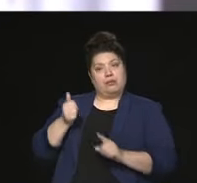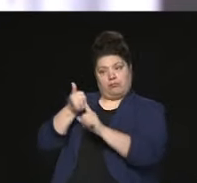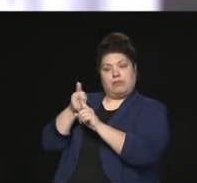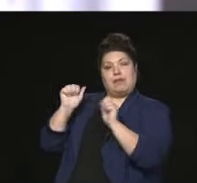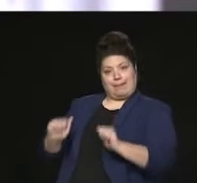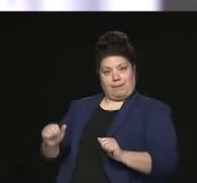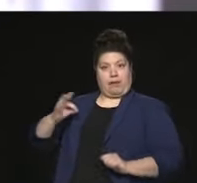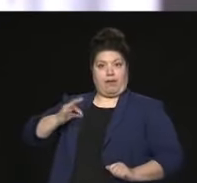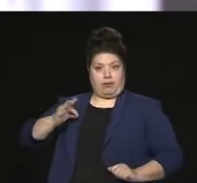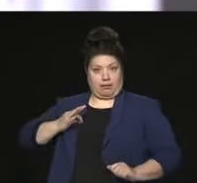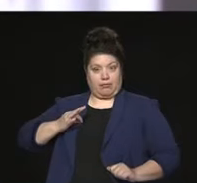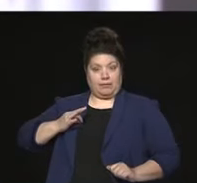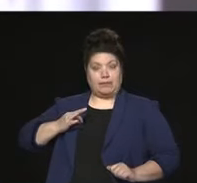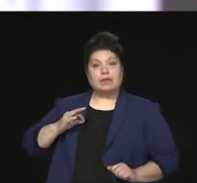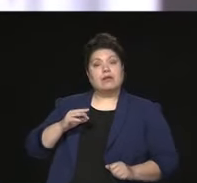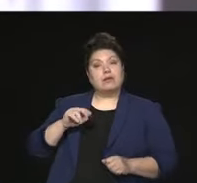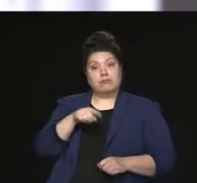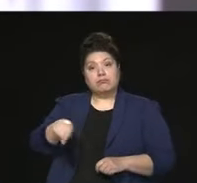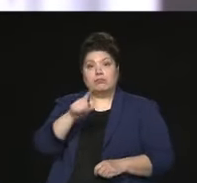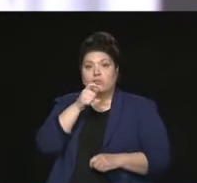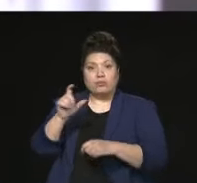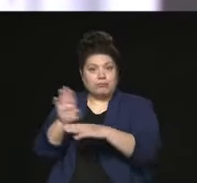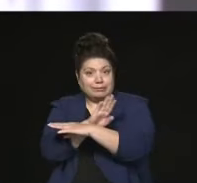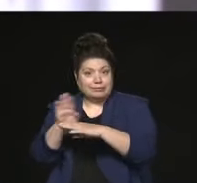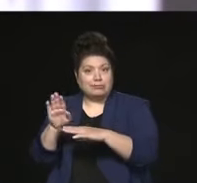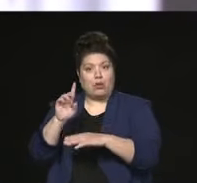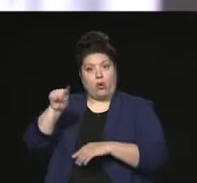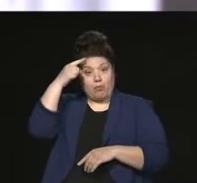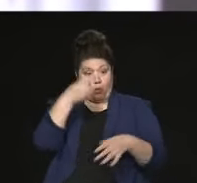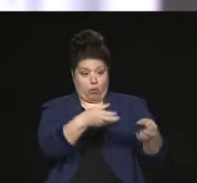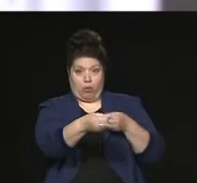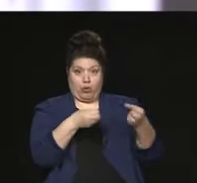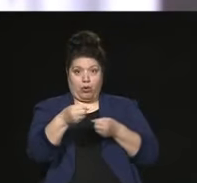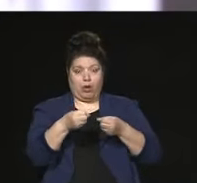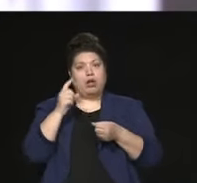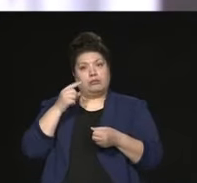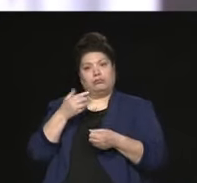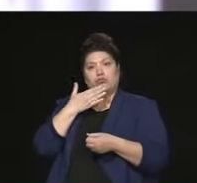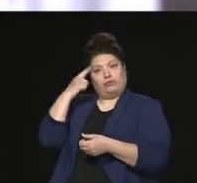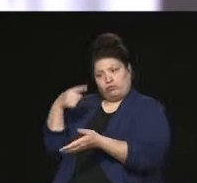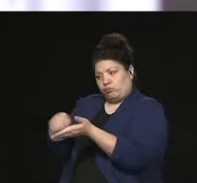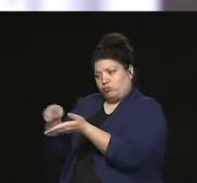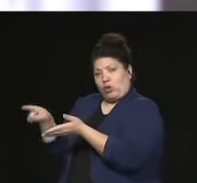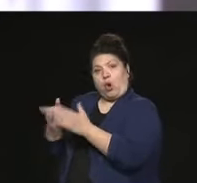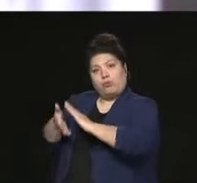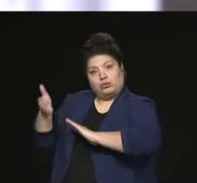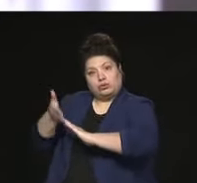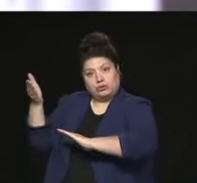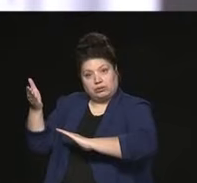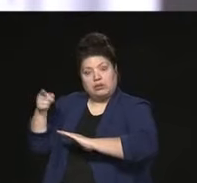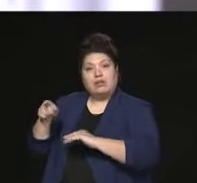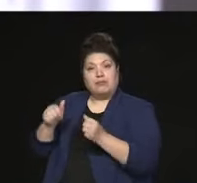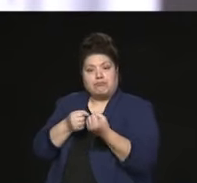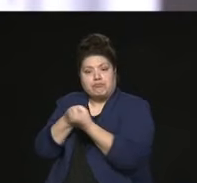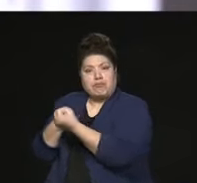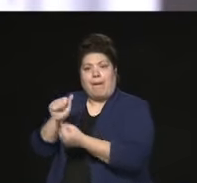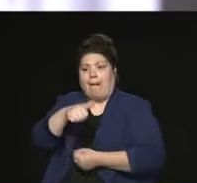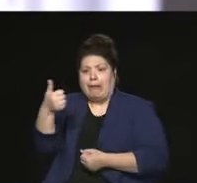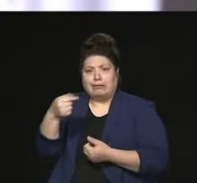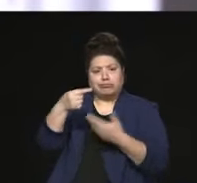eligible. This is money entrepreneurs and employers can use to cover operational costs and help with other immediate